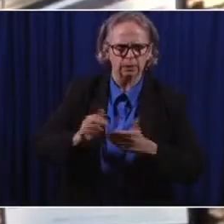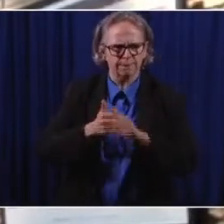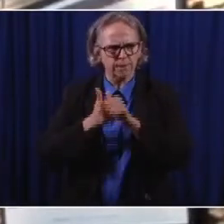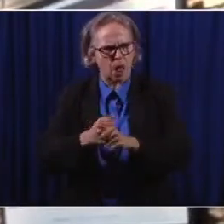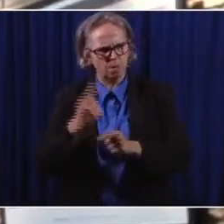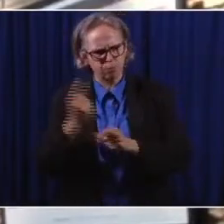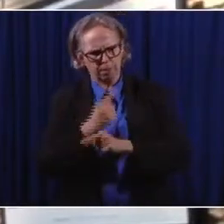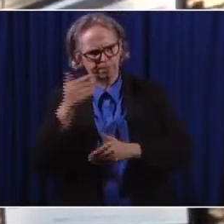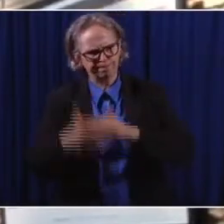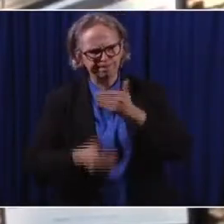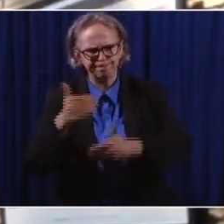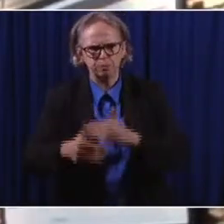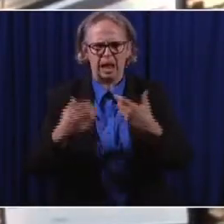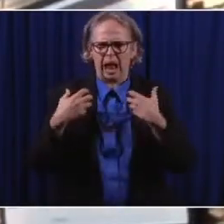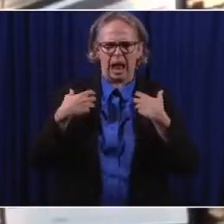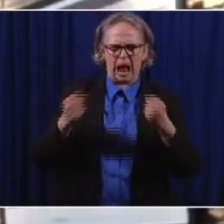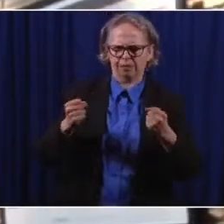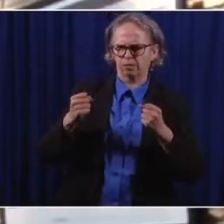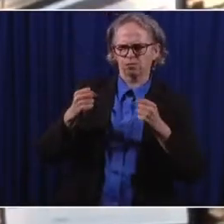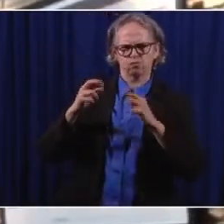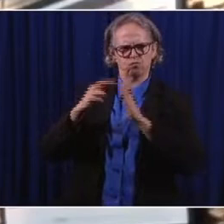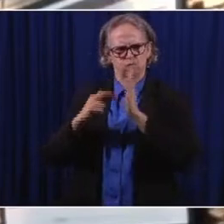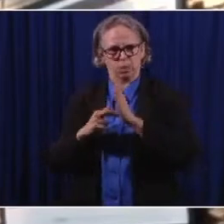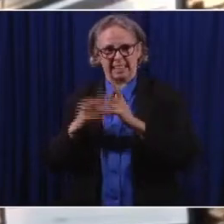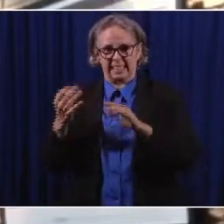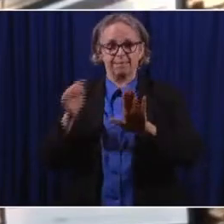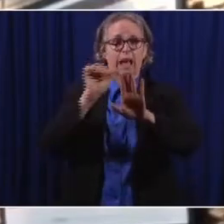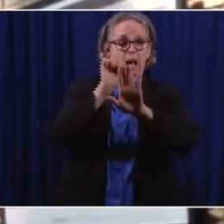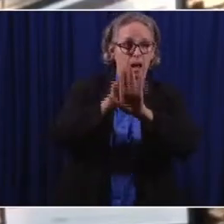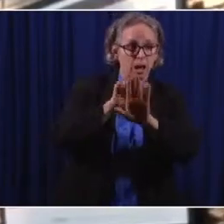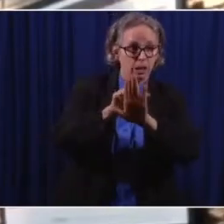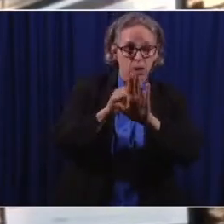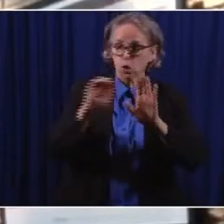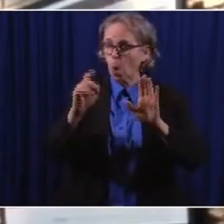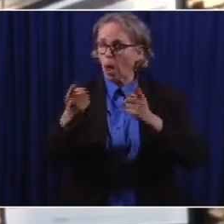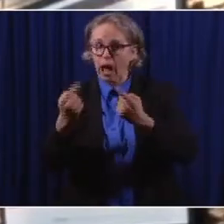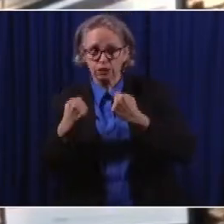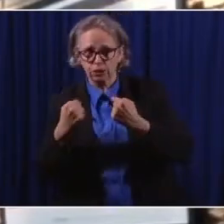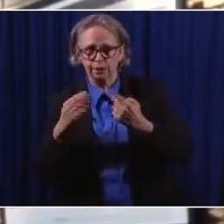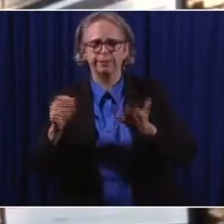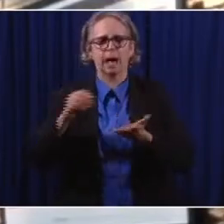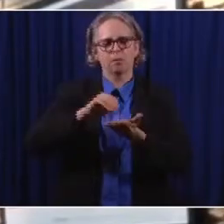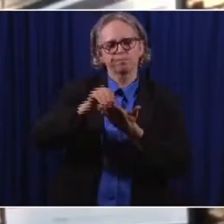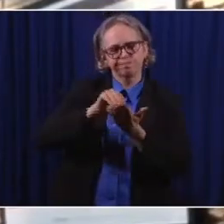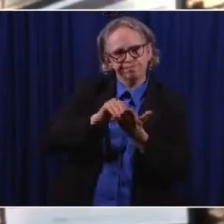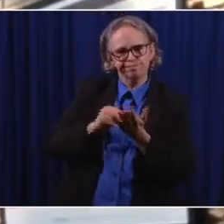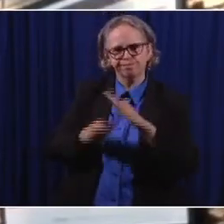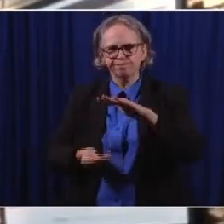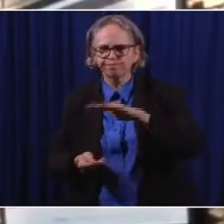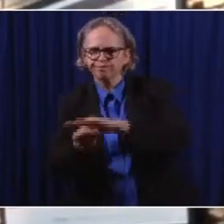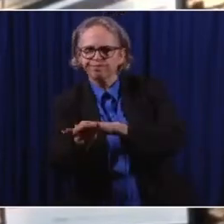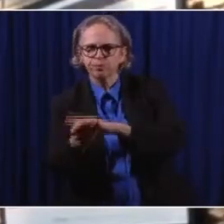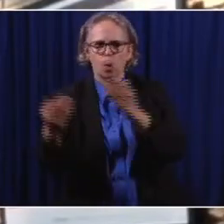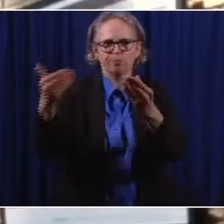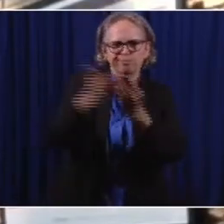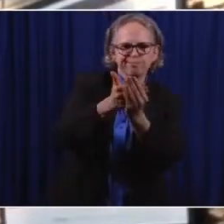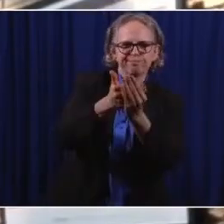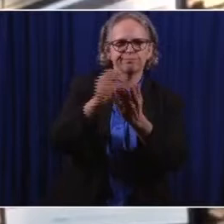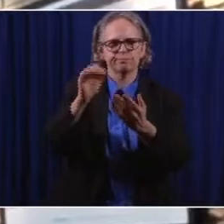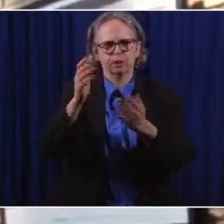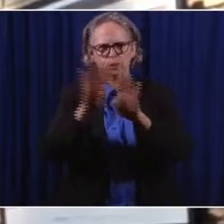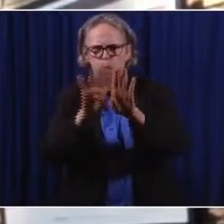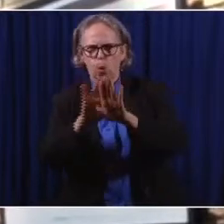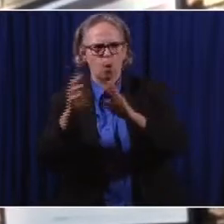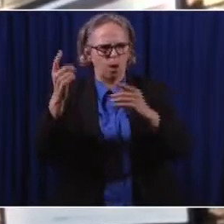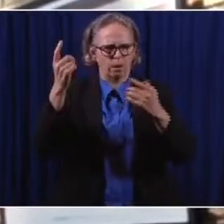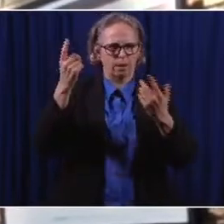I would say if no one's home, they will put the information at your door so that you can go ahead and go online or call the phone number